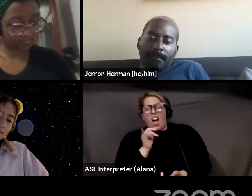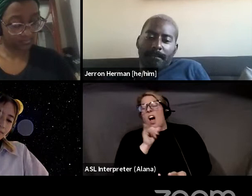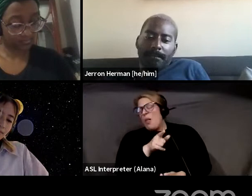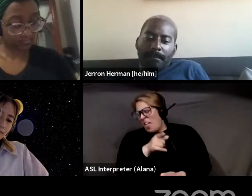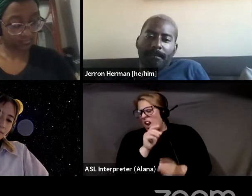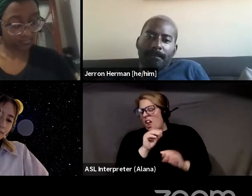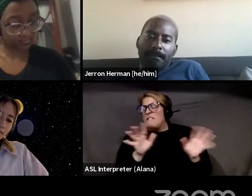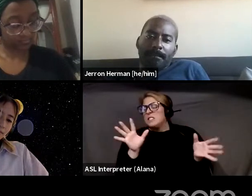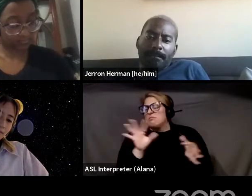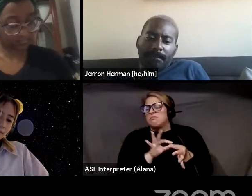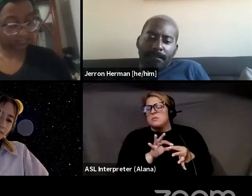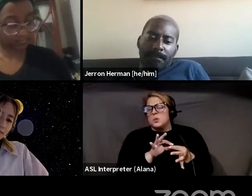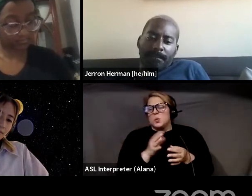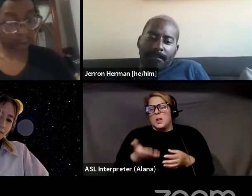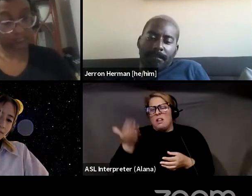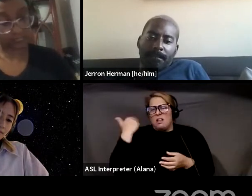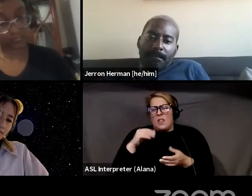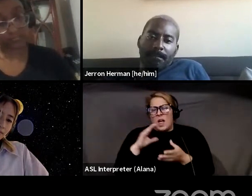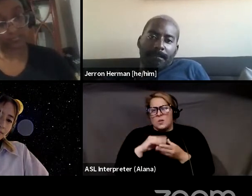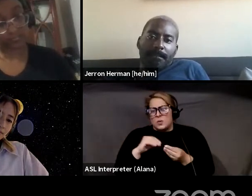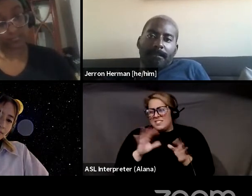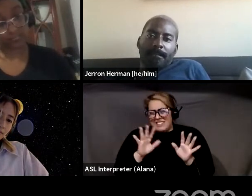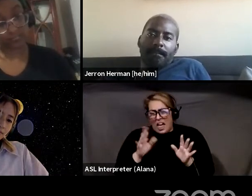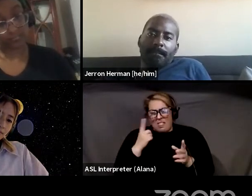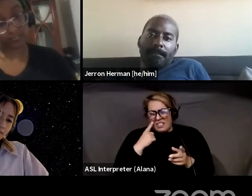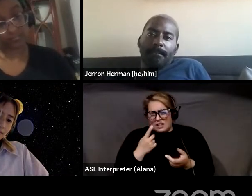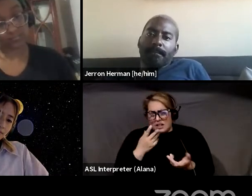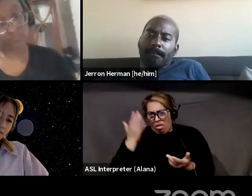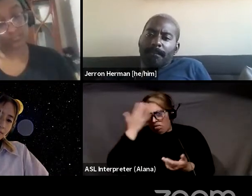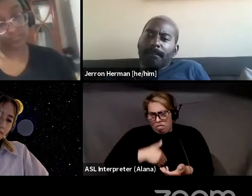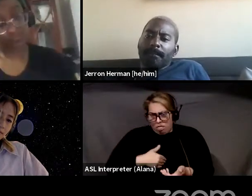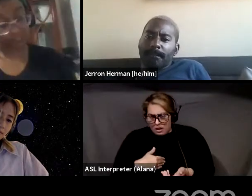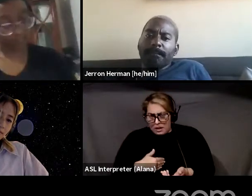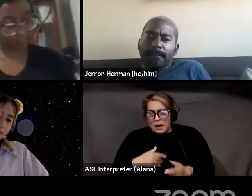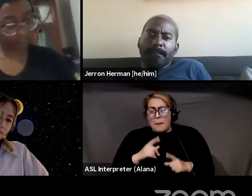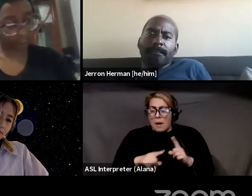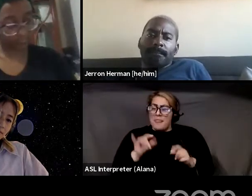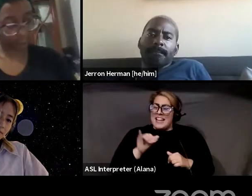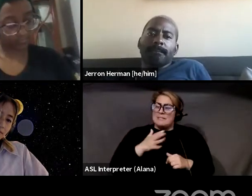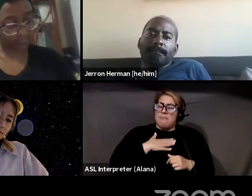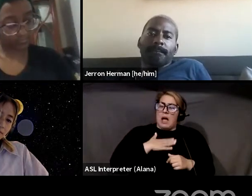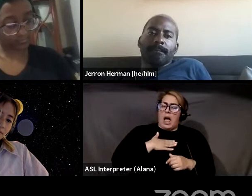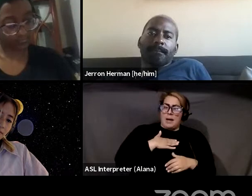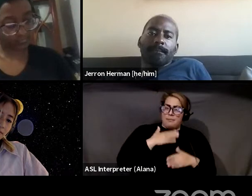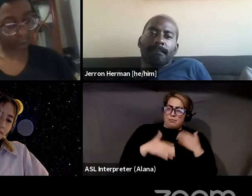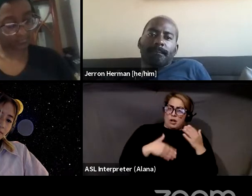is a little bit of sort of process background.